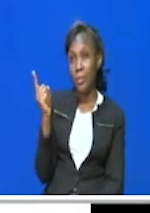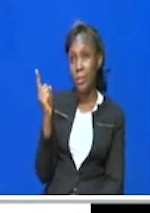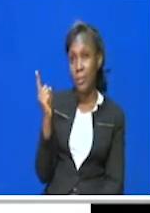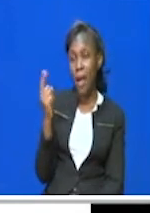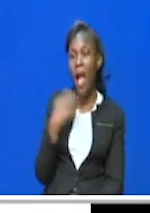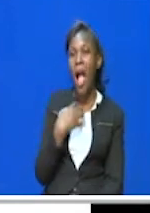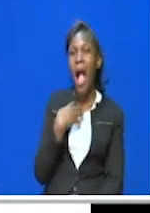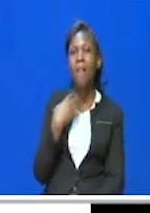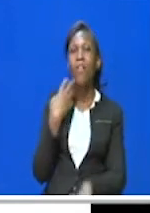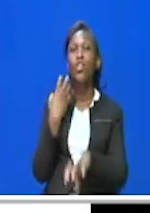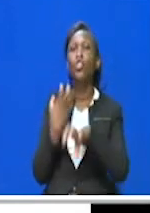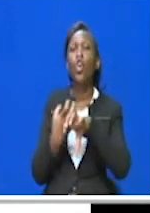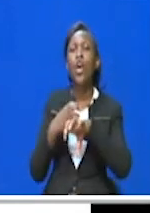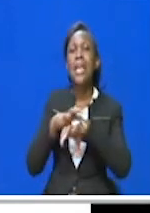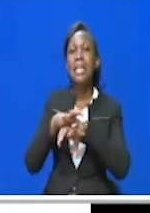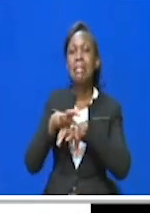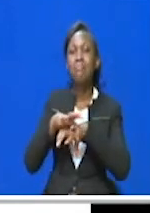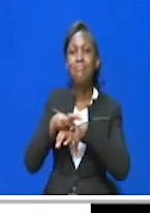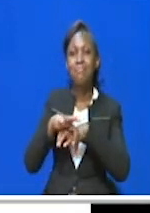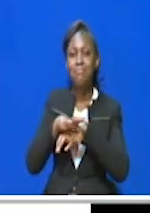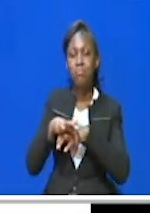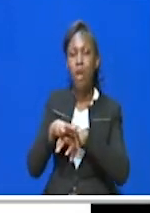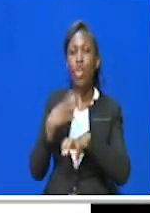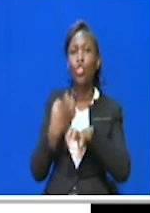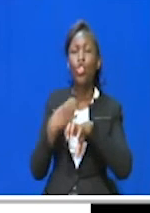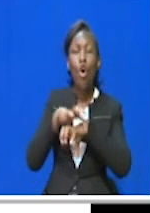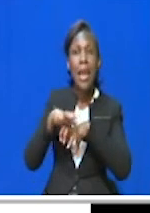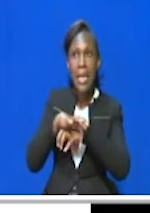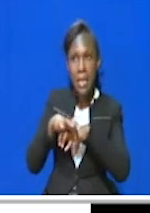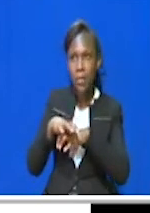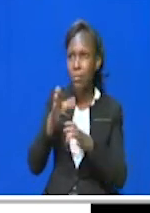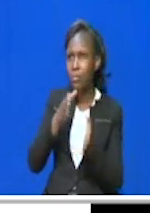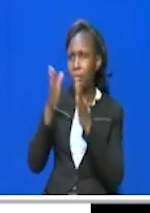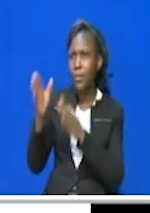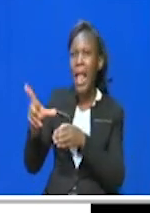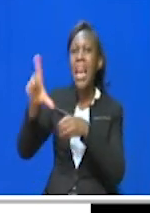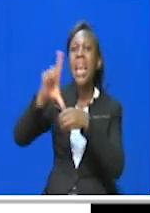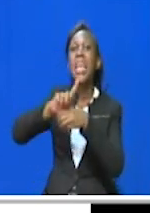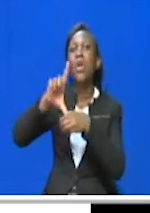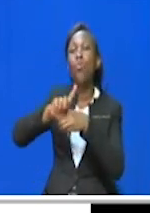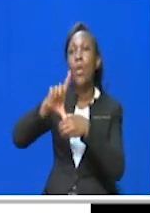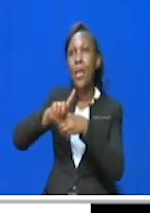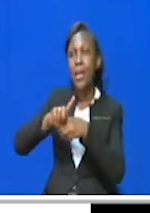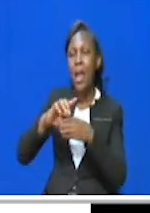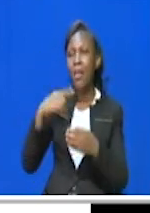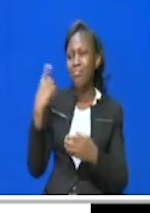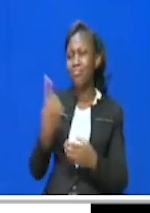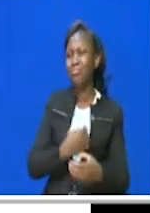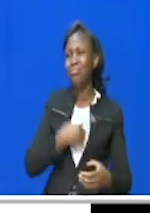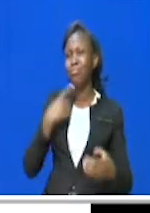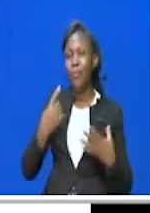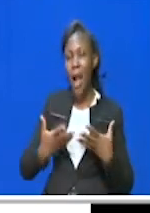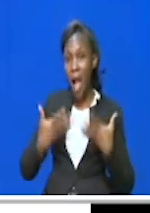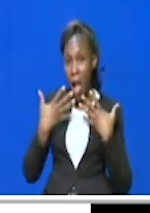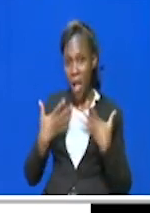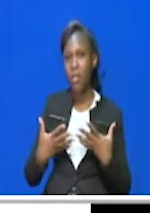solid, the first one, then we have the liquid and the gas. If you